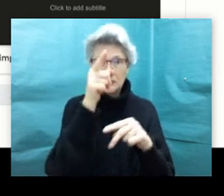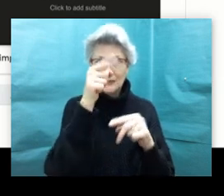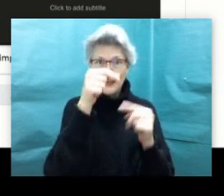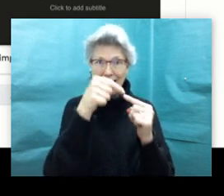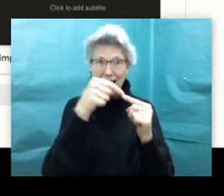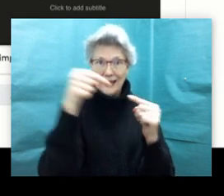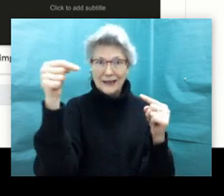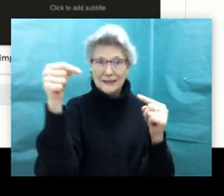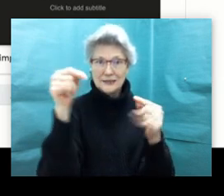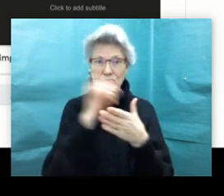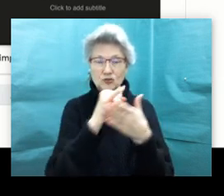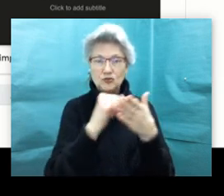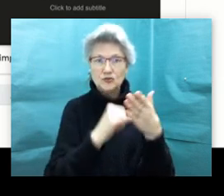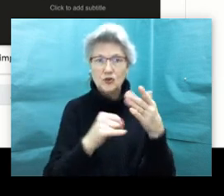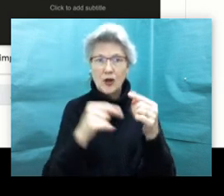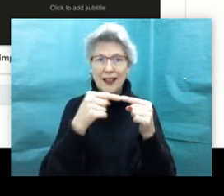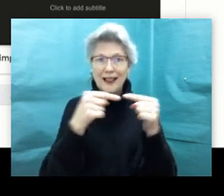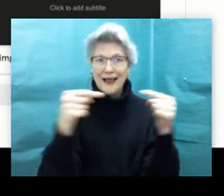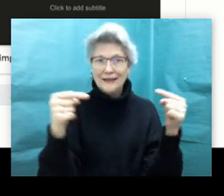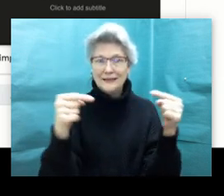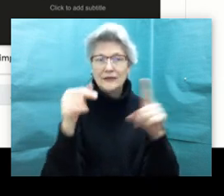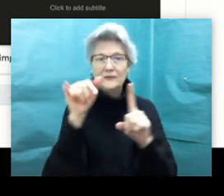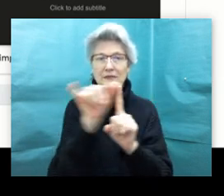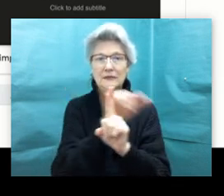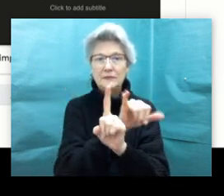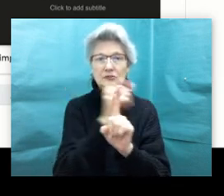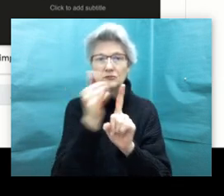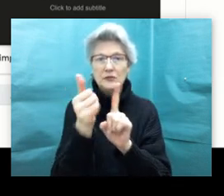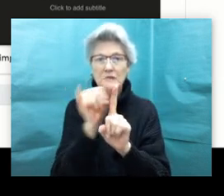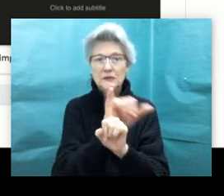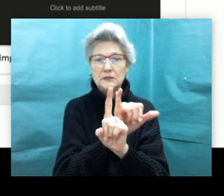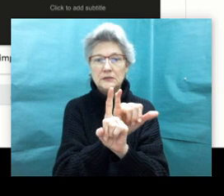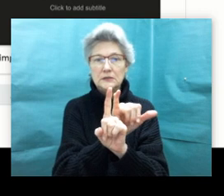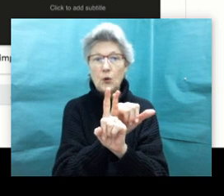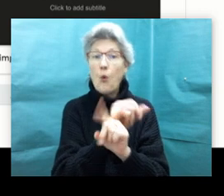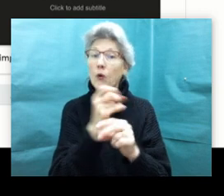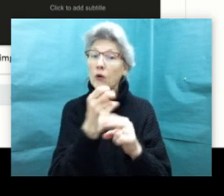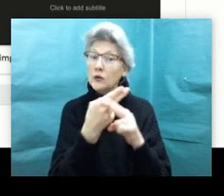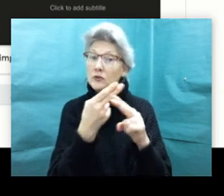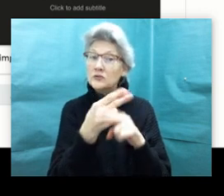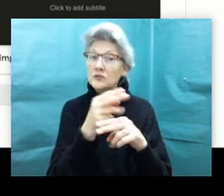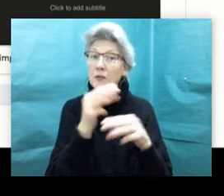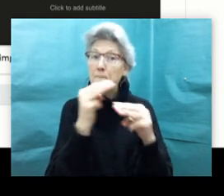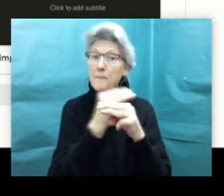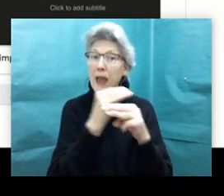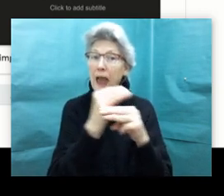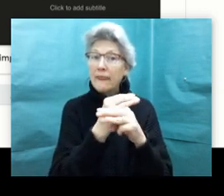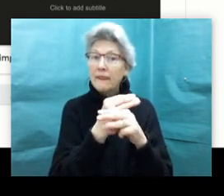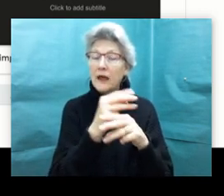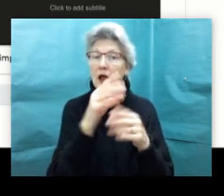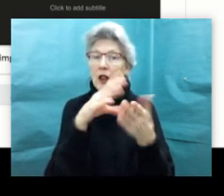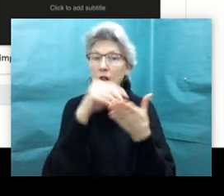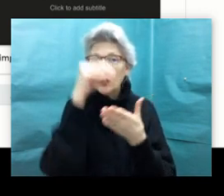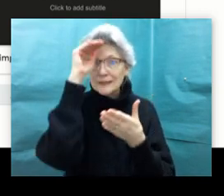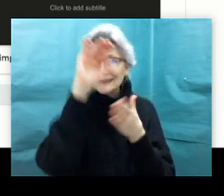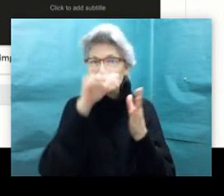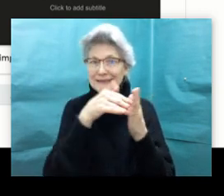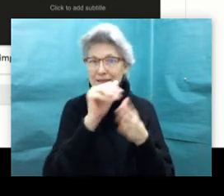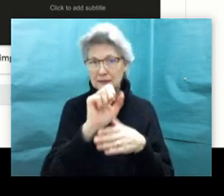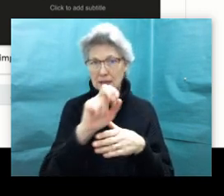draw lines of symmetry. Something else you could do is you could use the Math Learning Center app that we've used